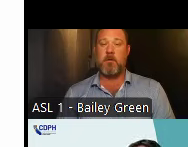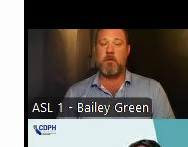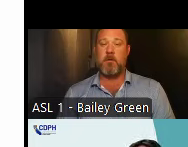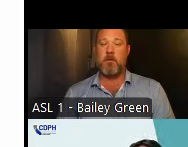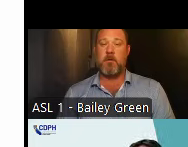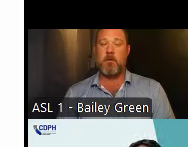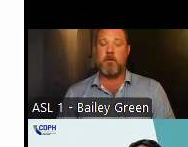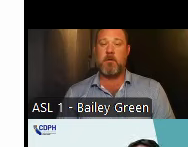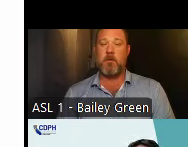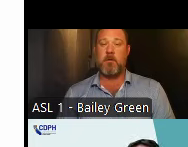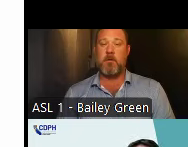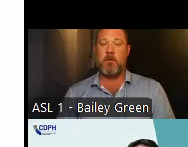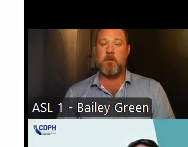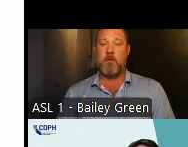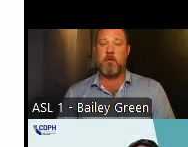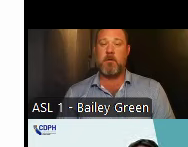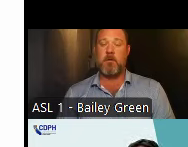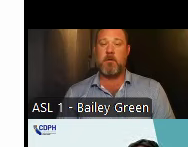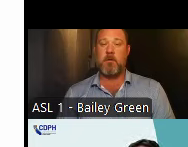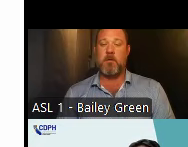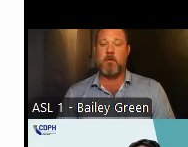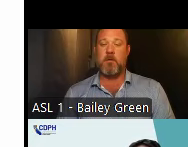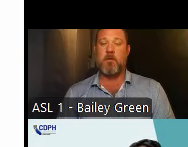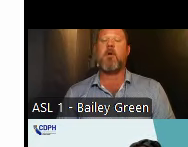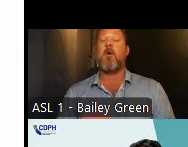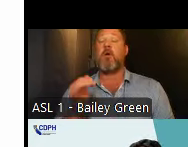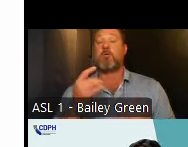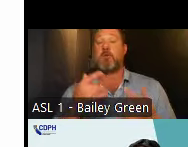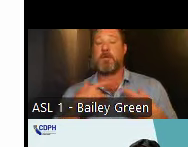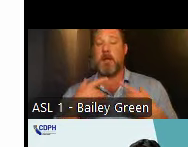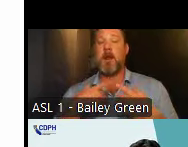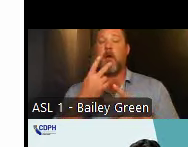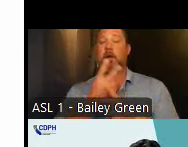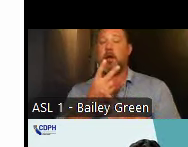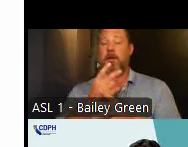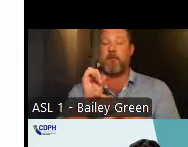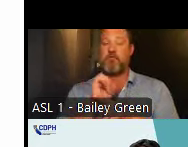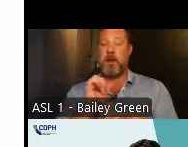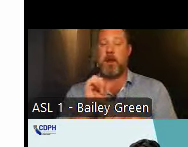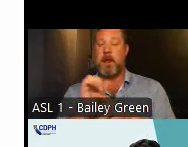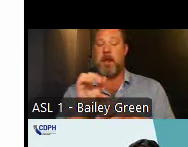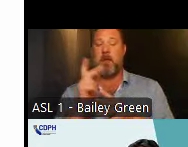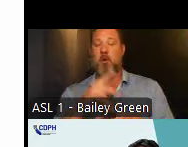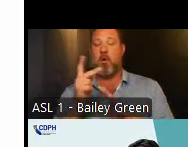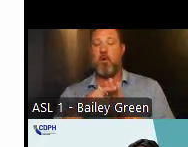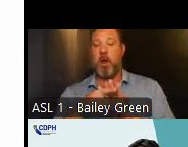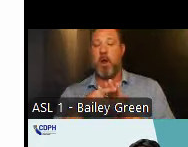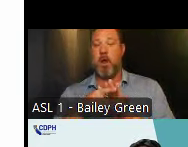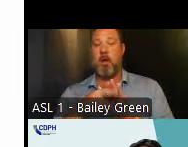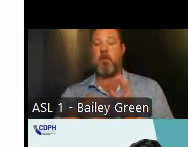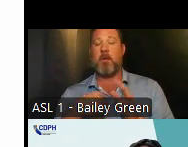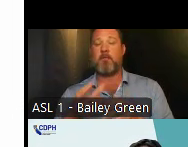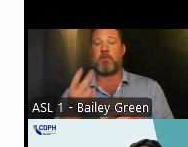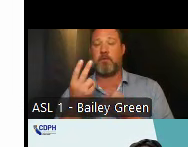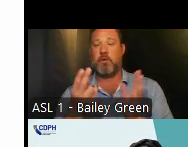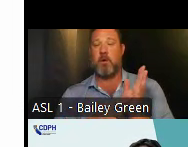We're also excited to share some more information about our caregiver training program. We have 2 contracts,